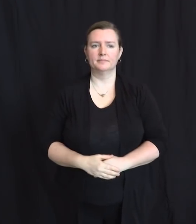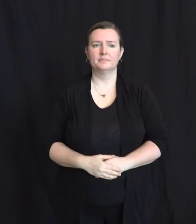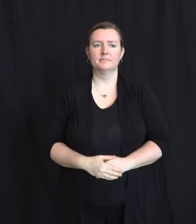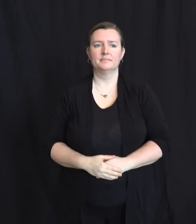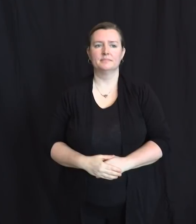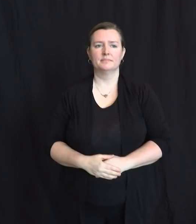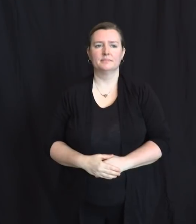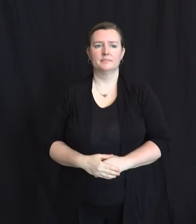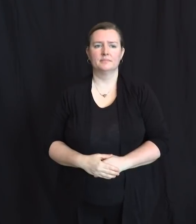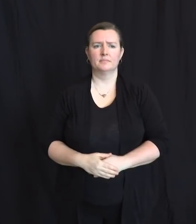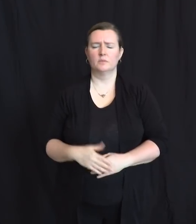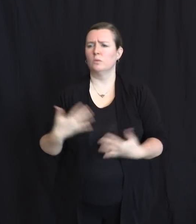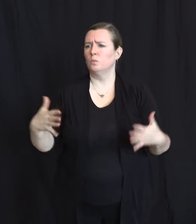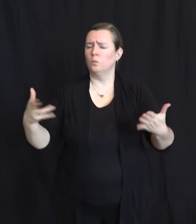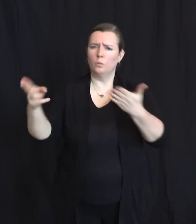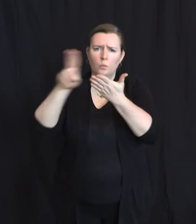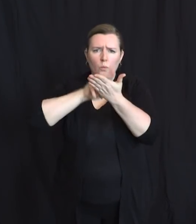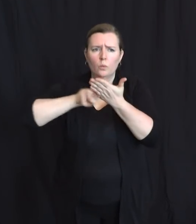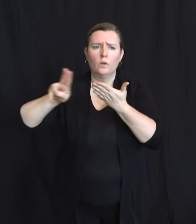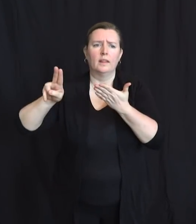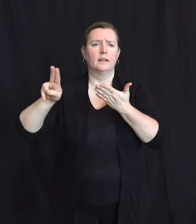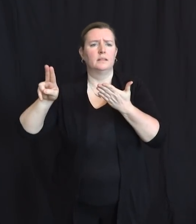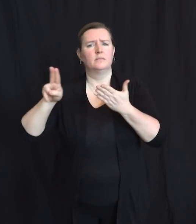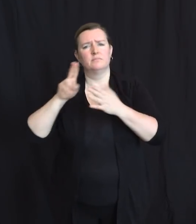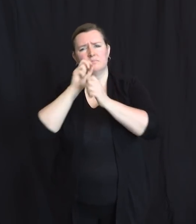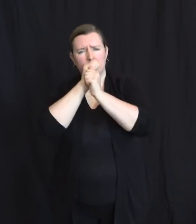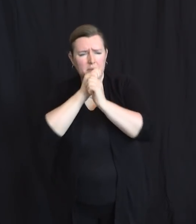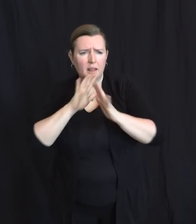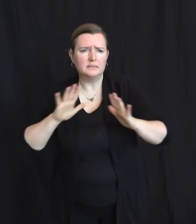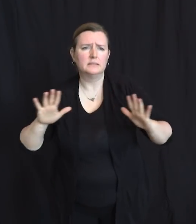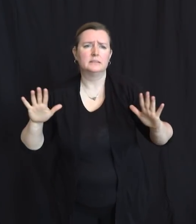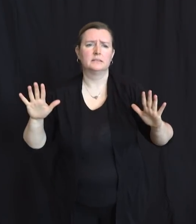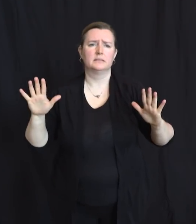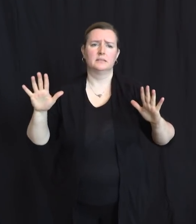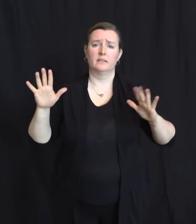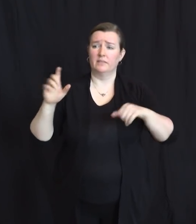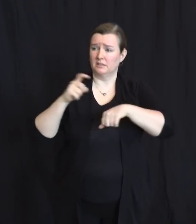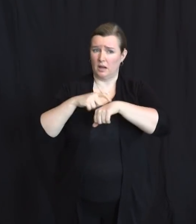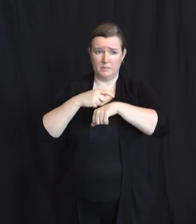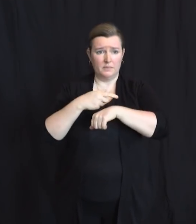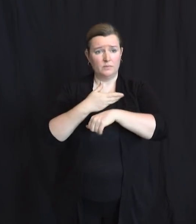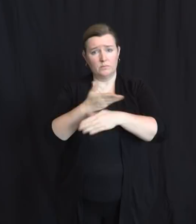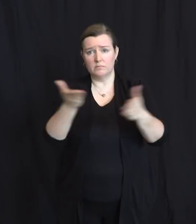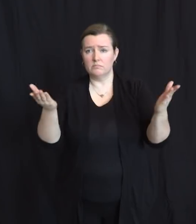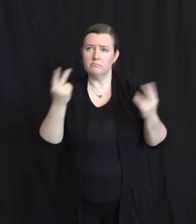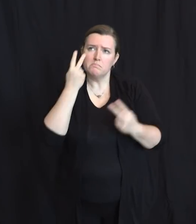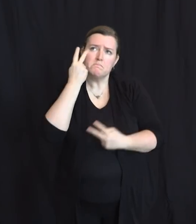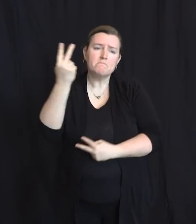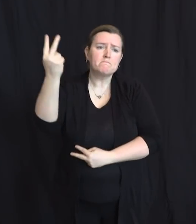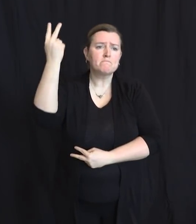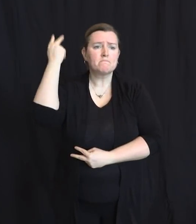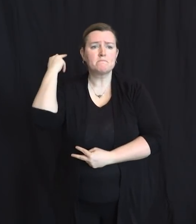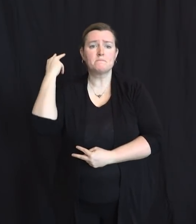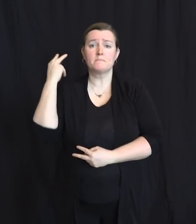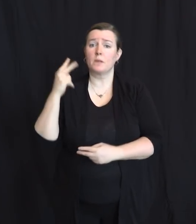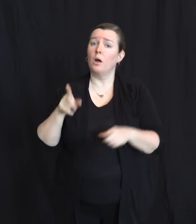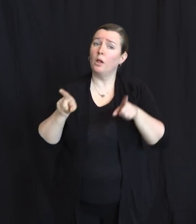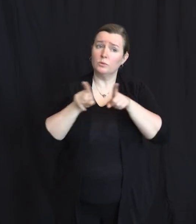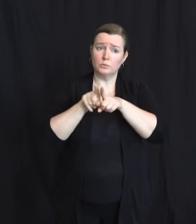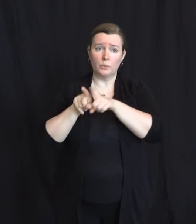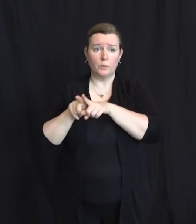holy, and reflective month of Ramadan. Also, before we begin, I want to